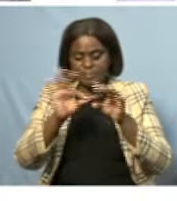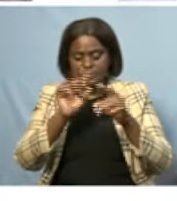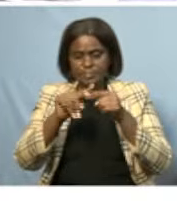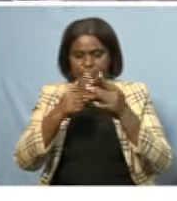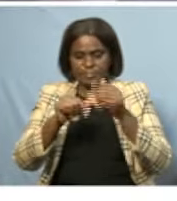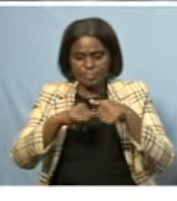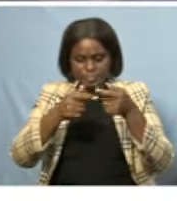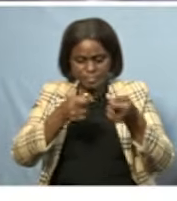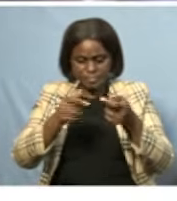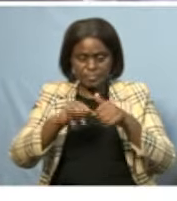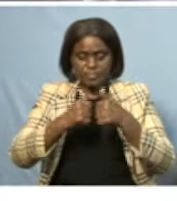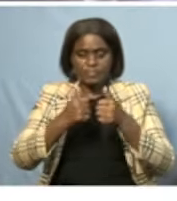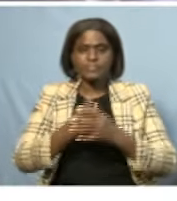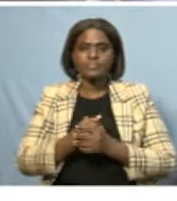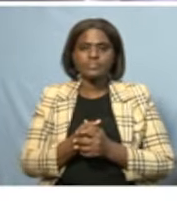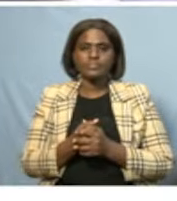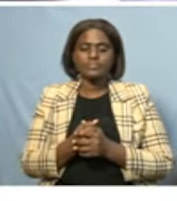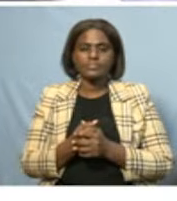we feed ourselves.